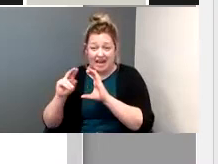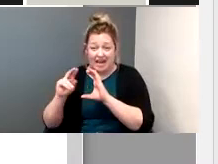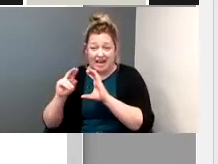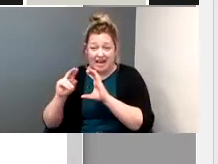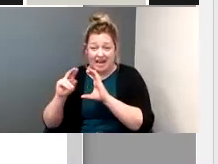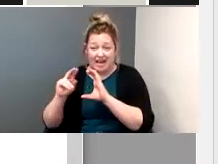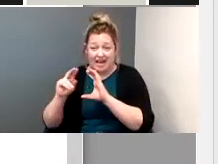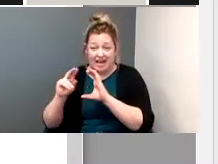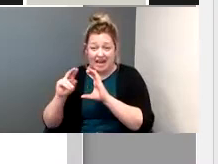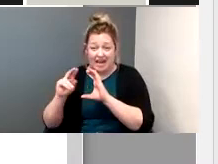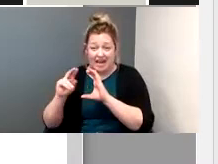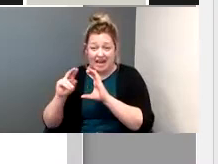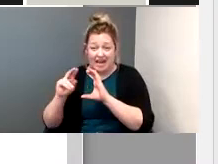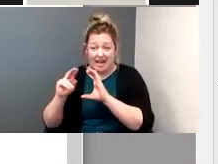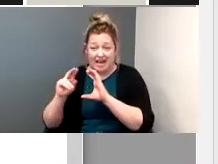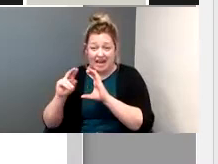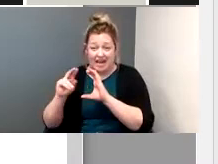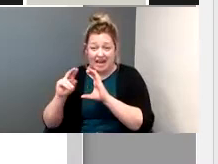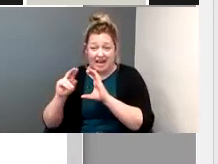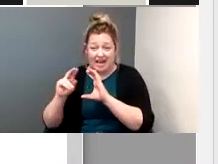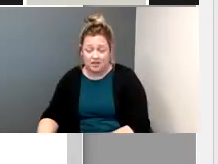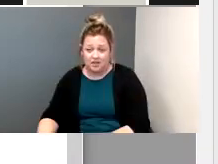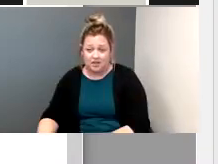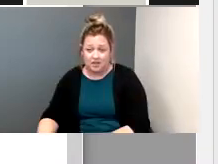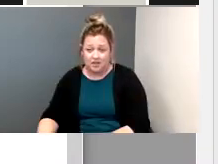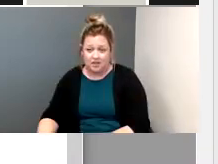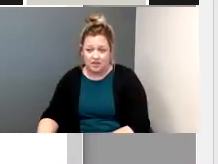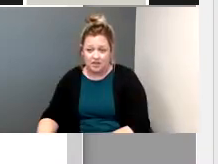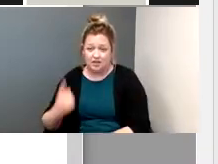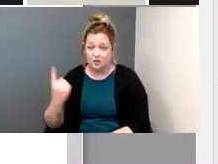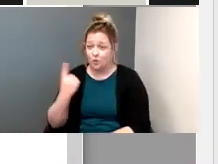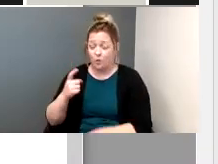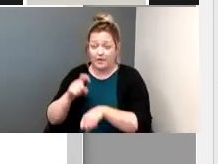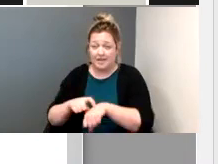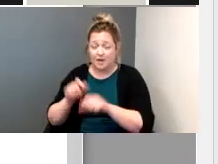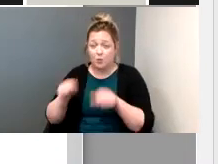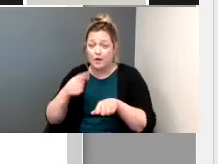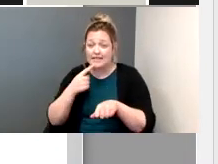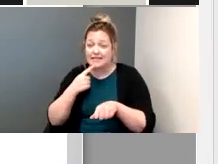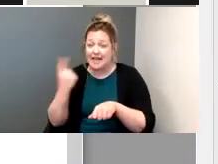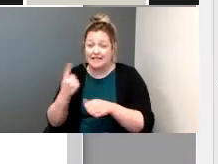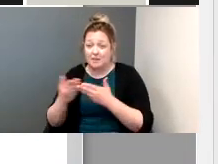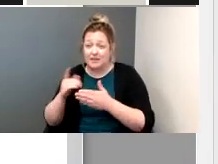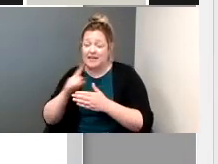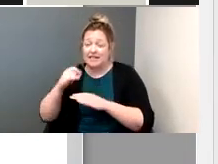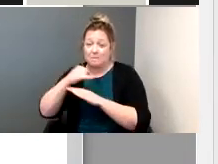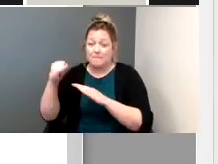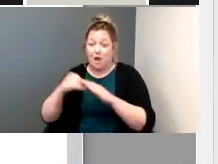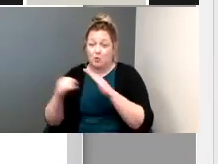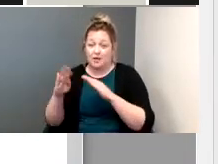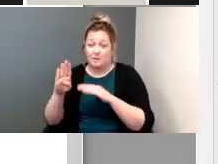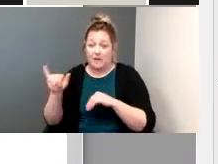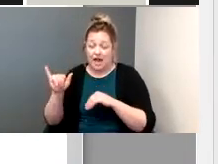correct. Yes. The only point in time that we can say that something is bounded by big theta of n squared is